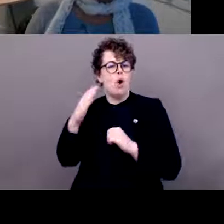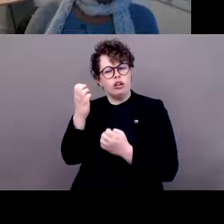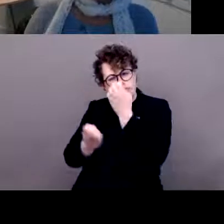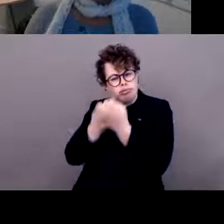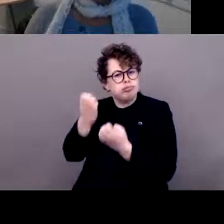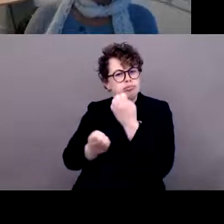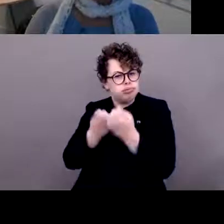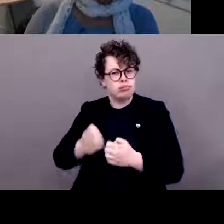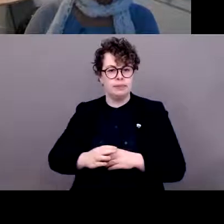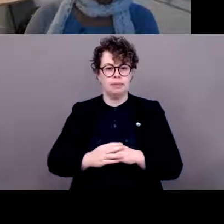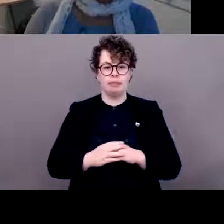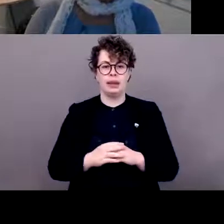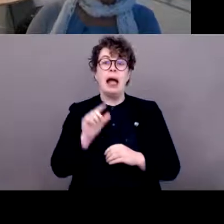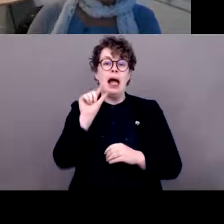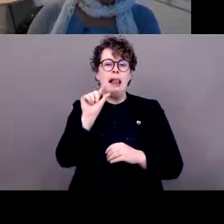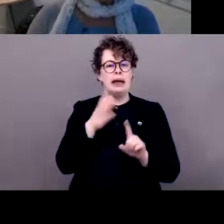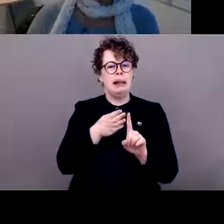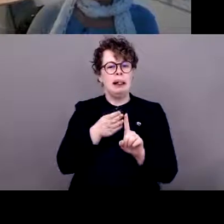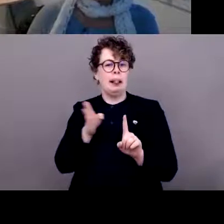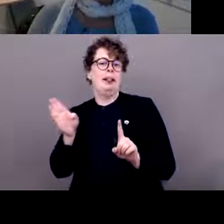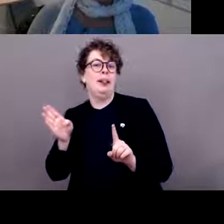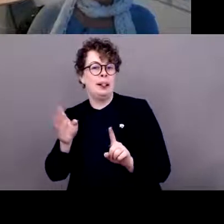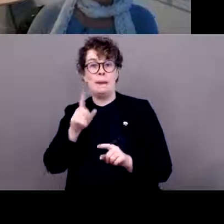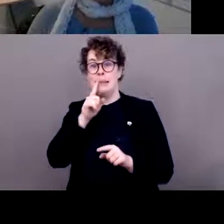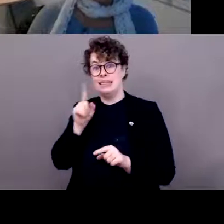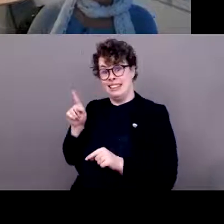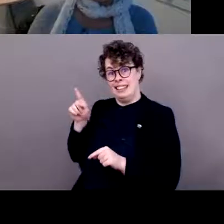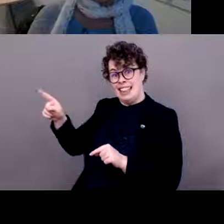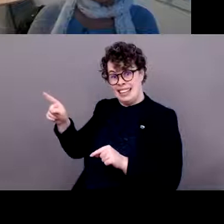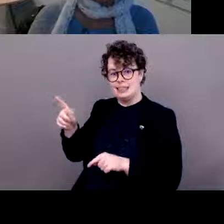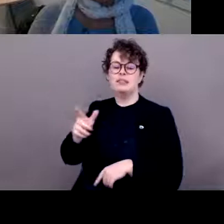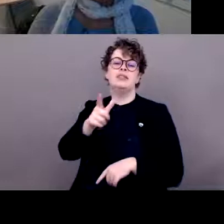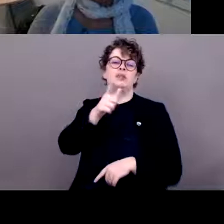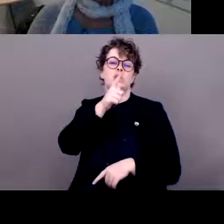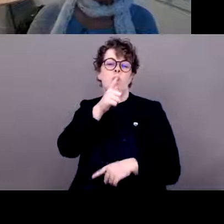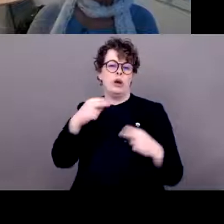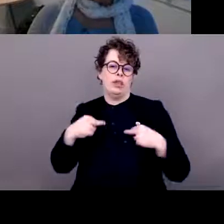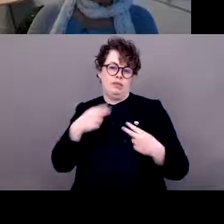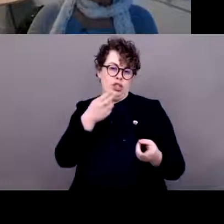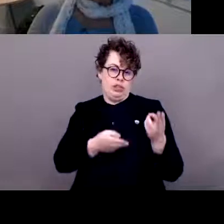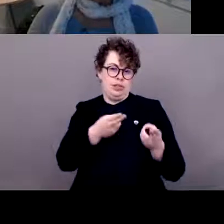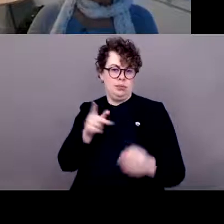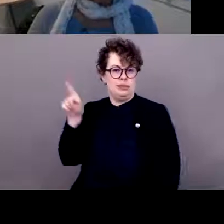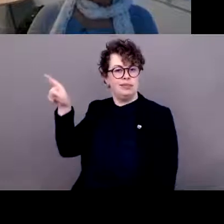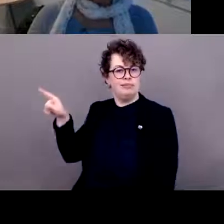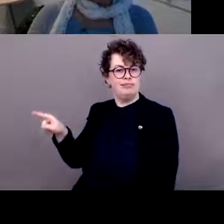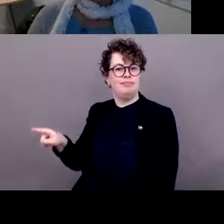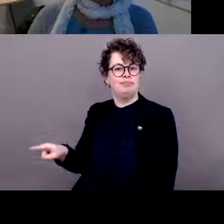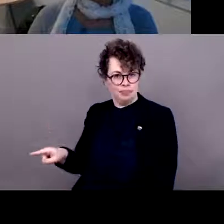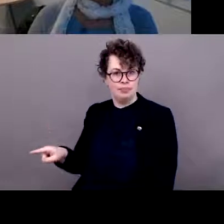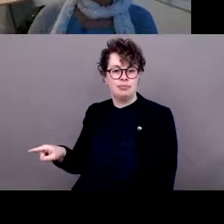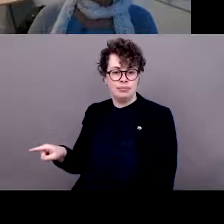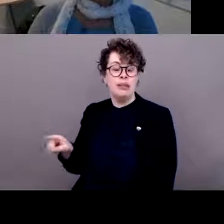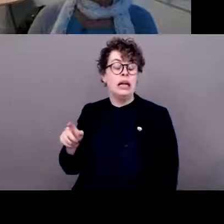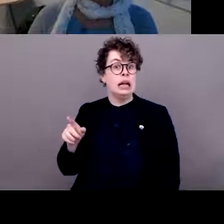So a little digression here into the world of spoken language testing. These are a small